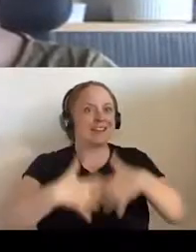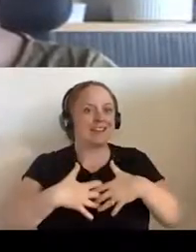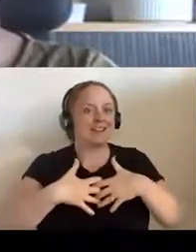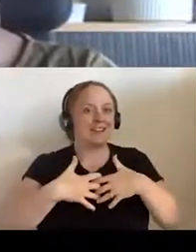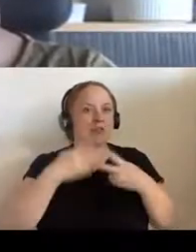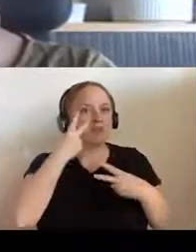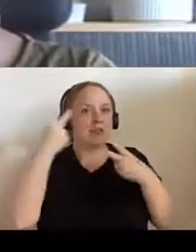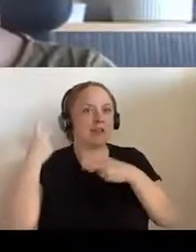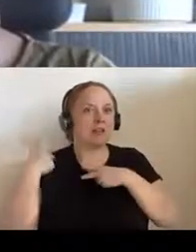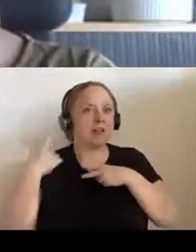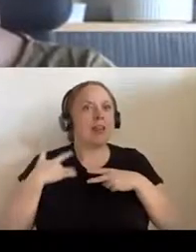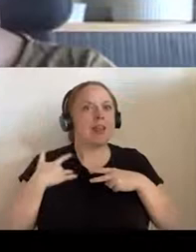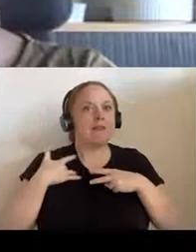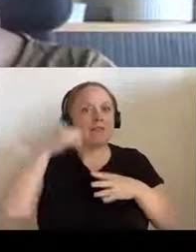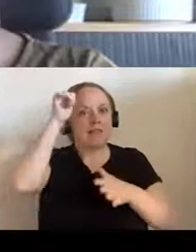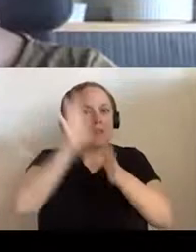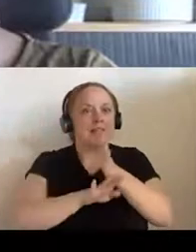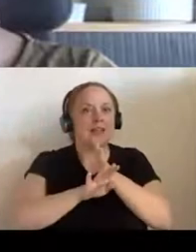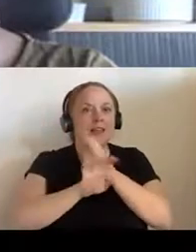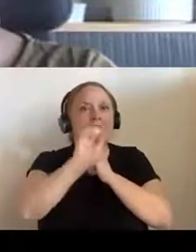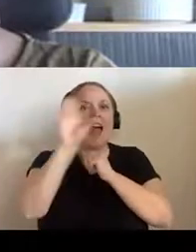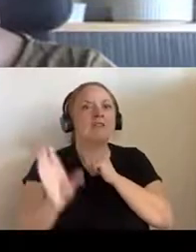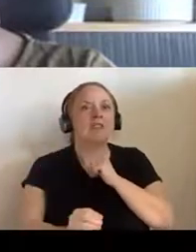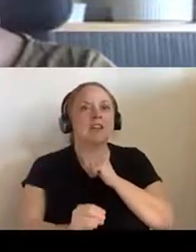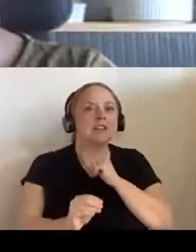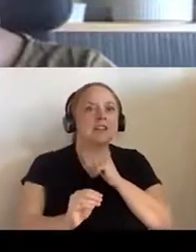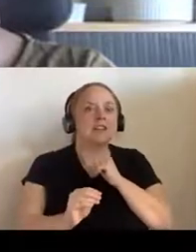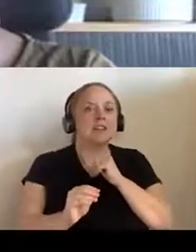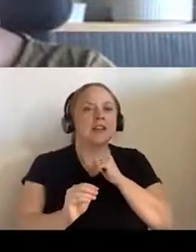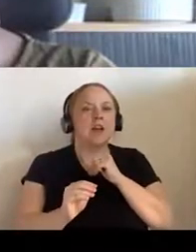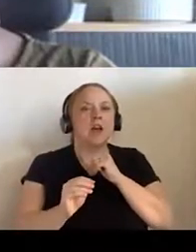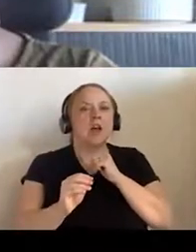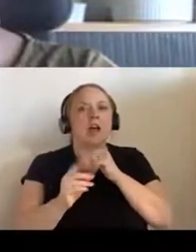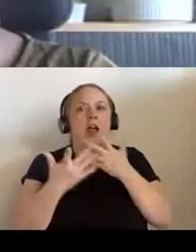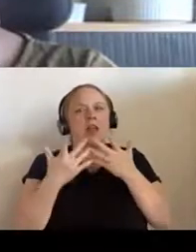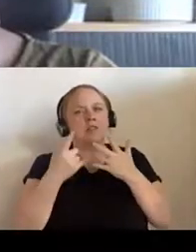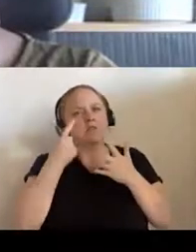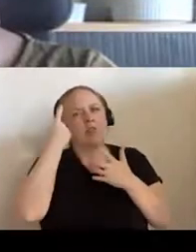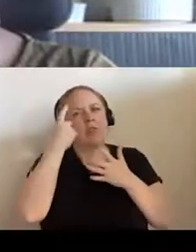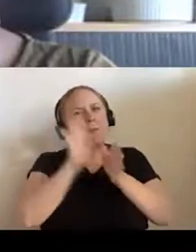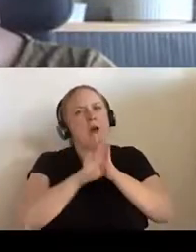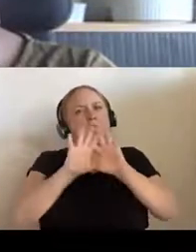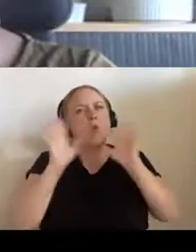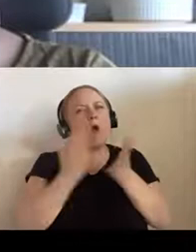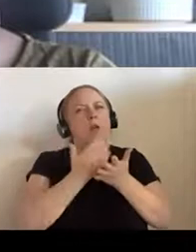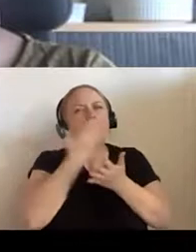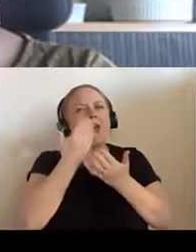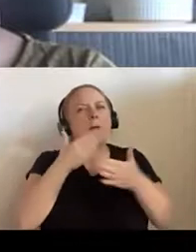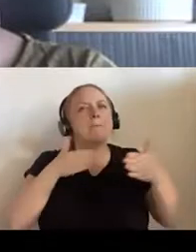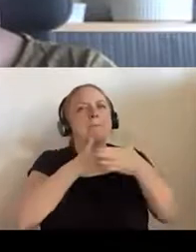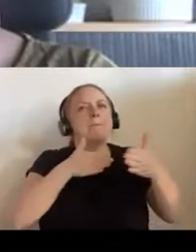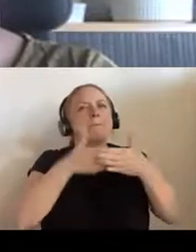reflecting on the lived experience of the African diaspora and what a world without borders would look like. Akeelah has exhibited nationally